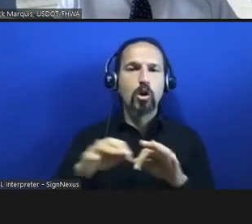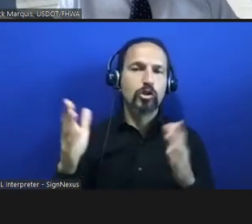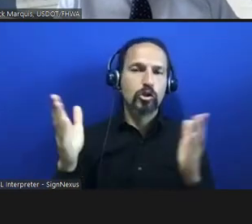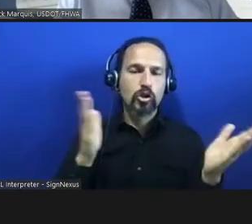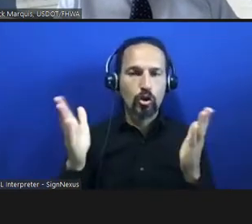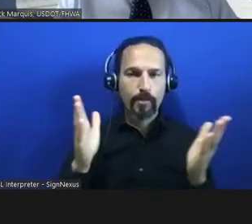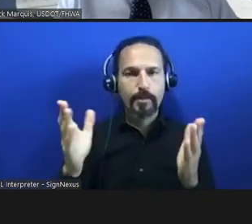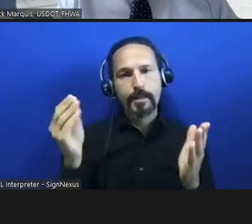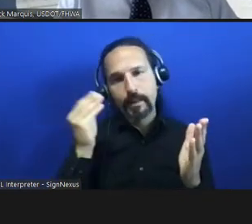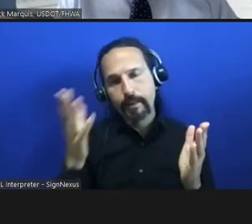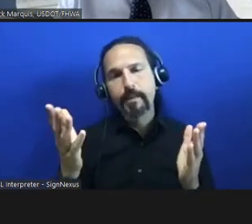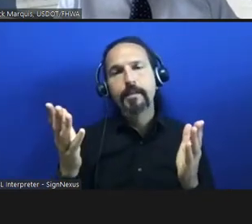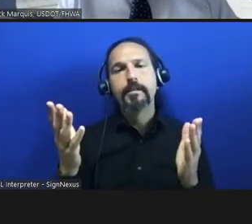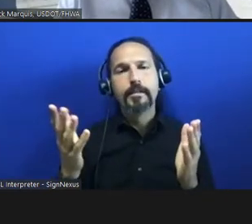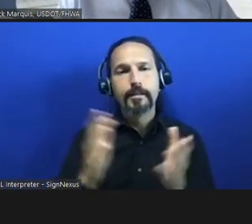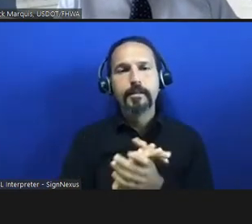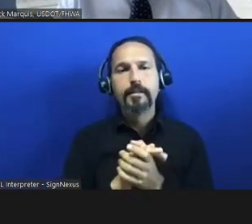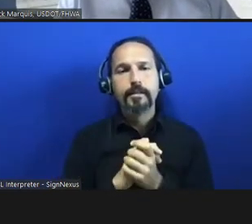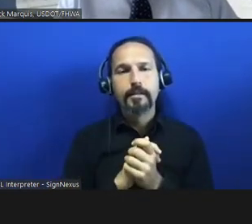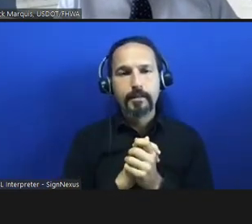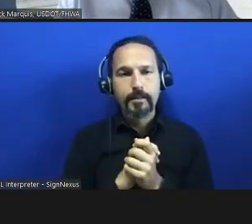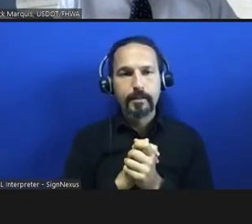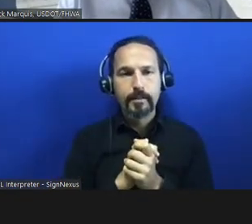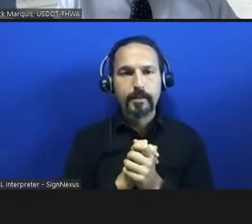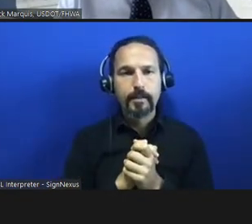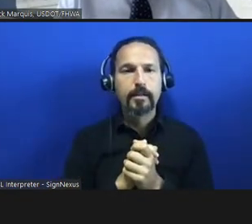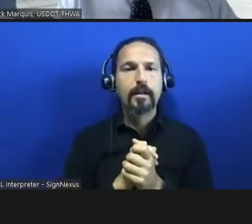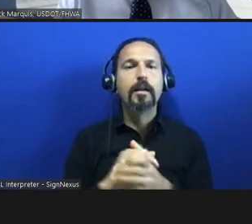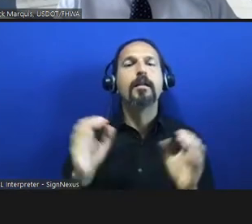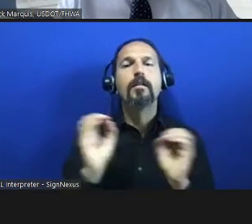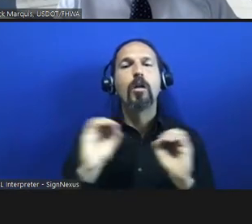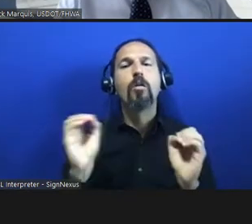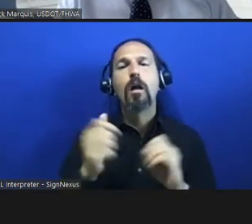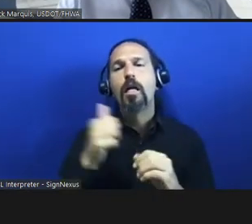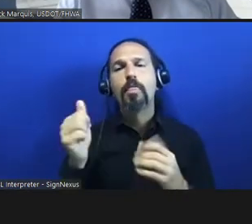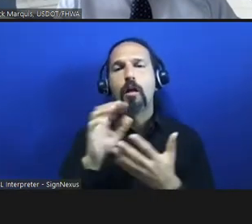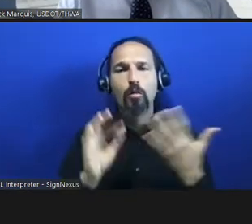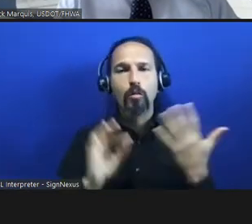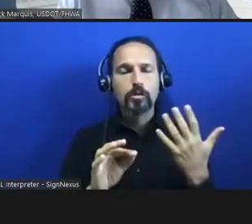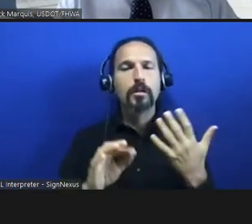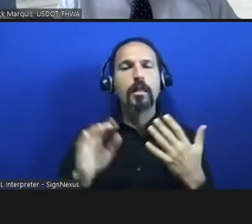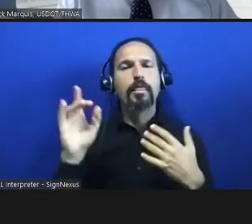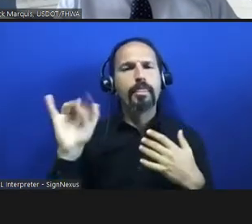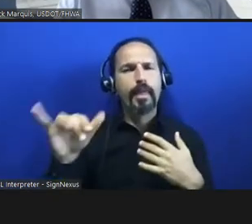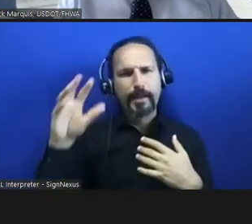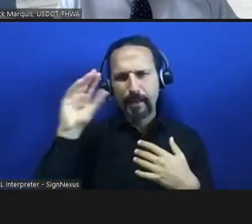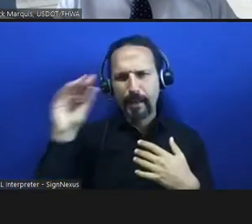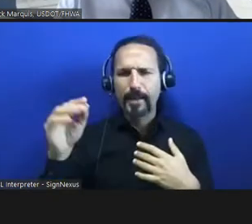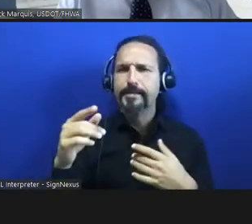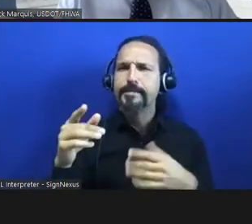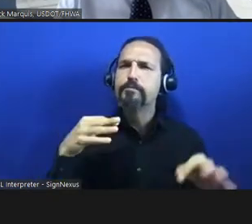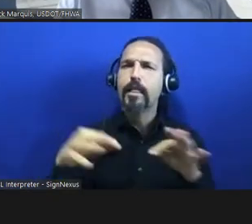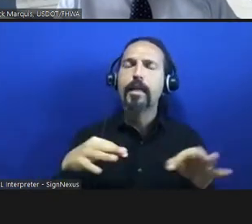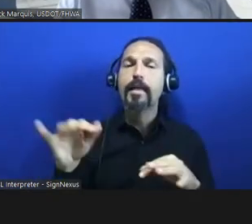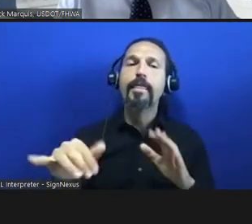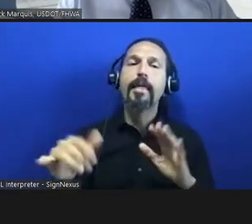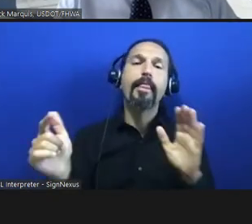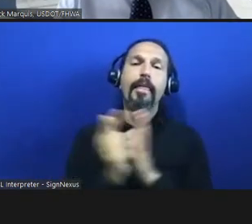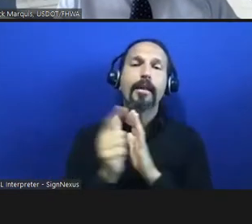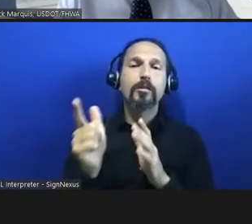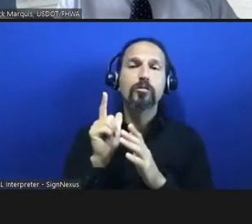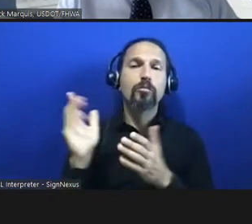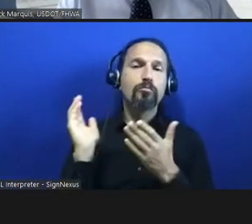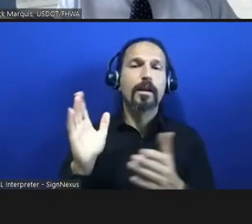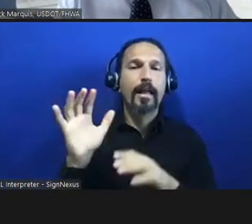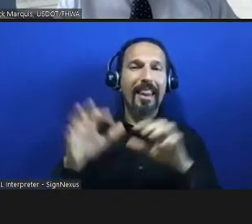thus um and there is no other alternative I believe the gentleman who said it is illegal for him to